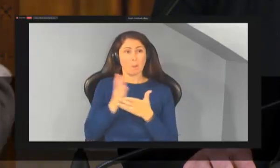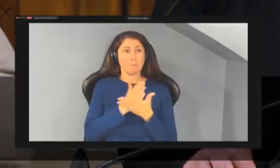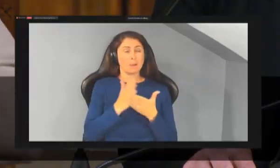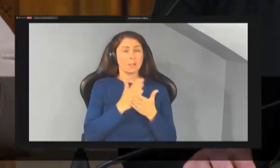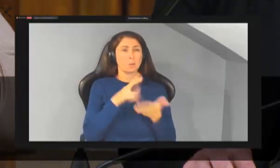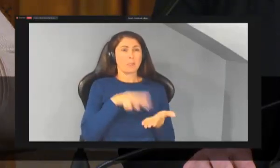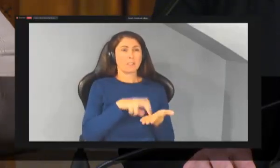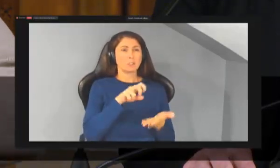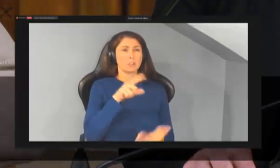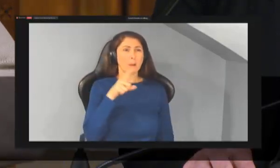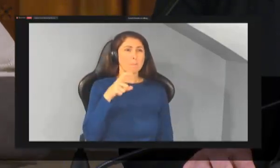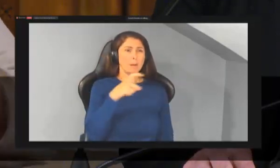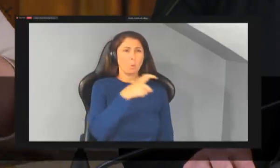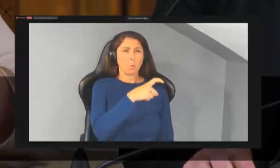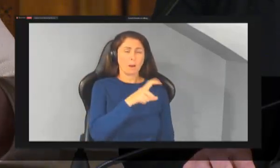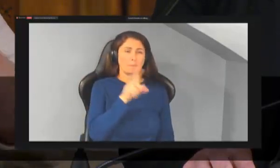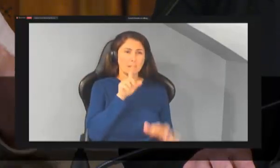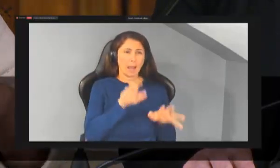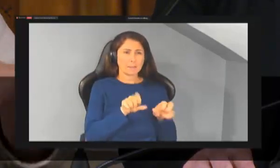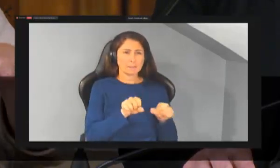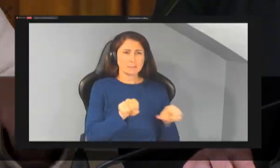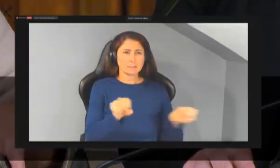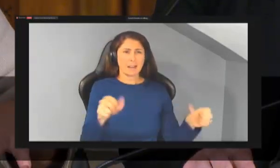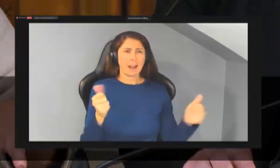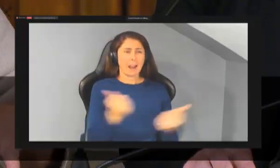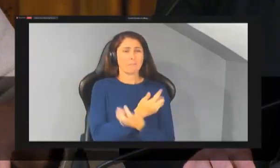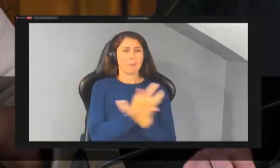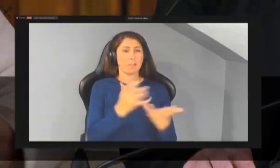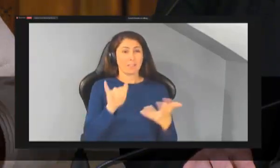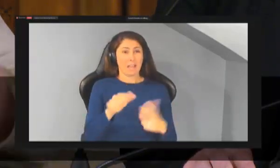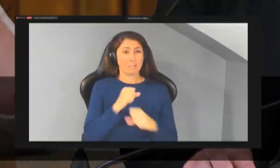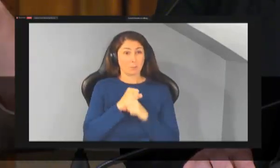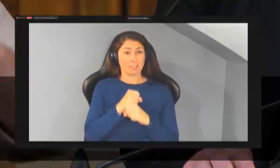that have like eaten everything that would normally be protecting the soil